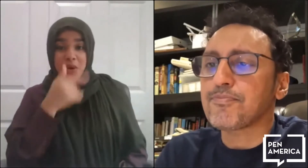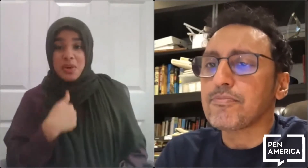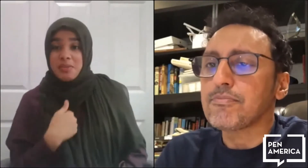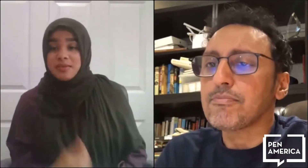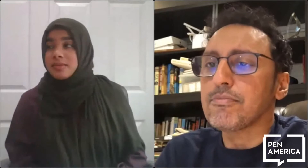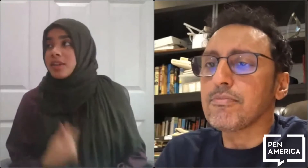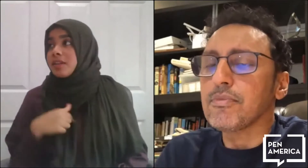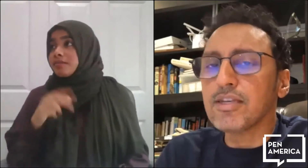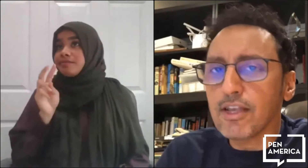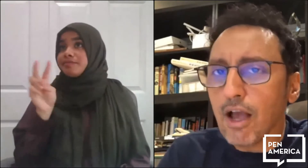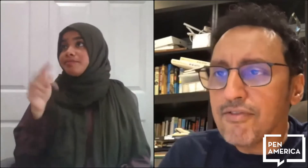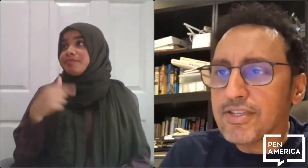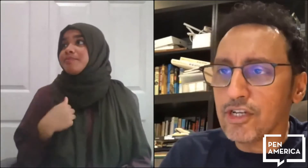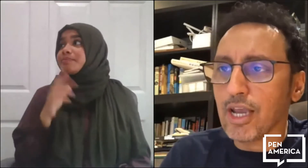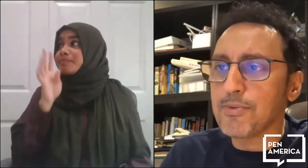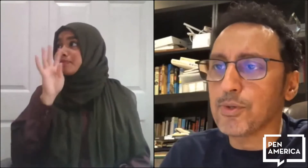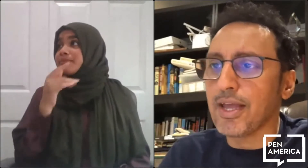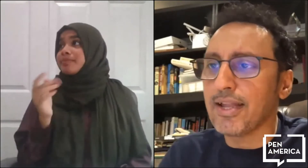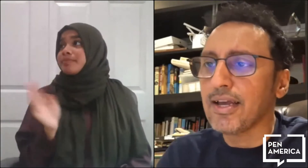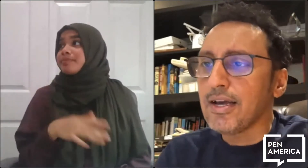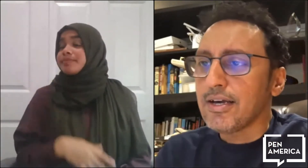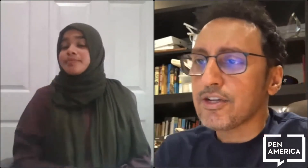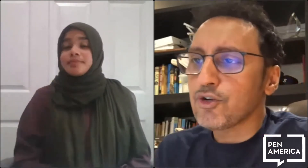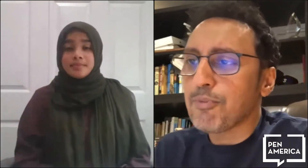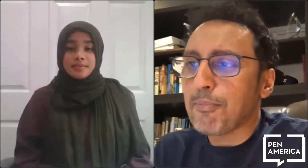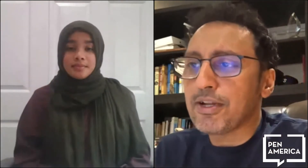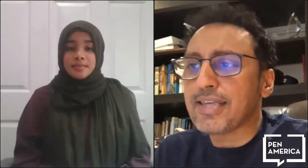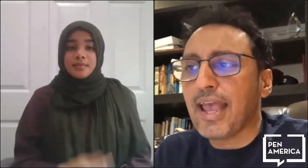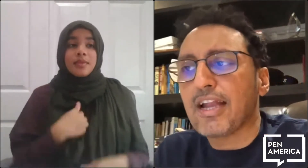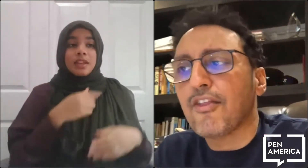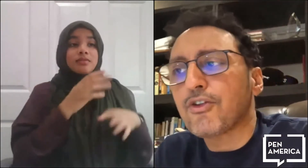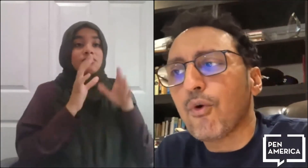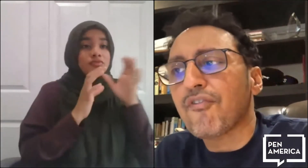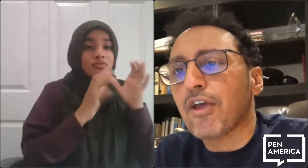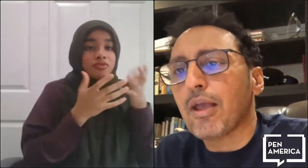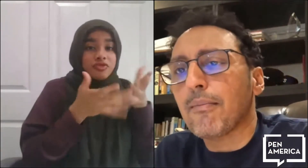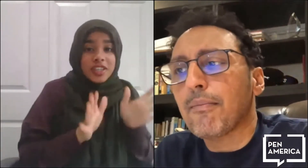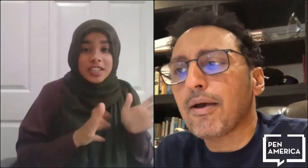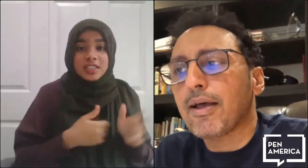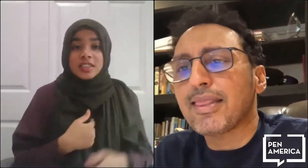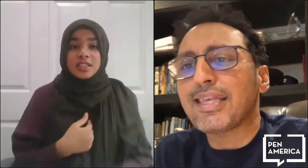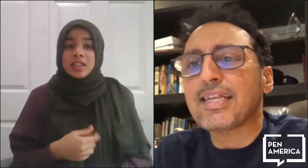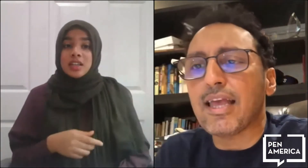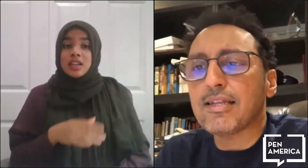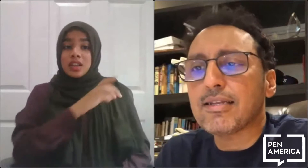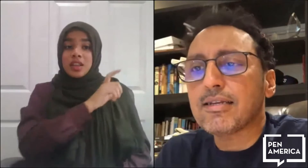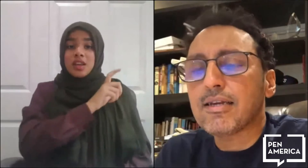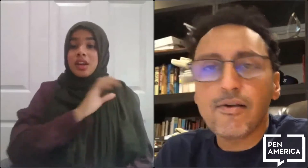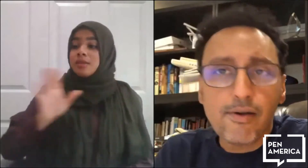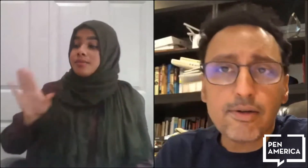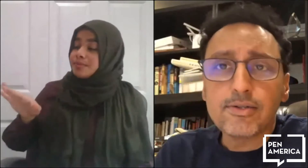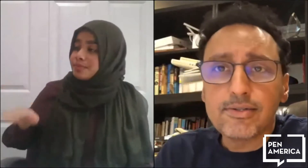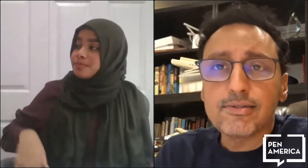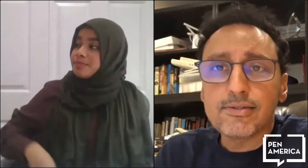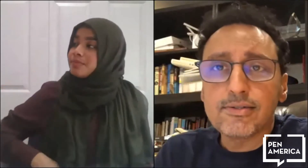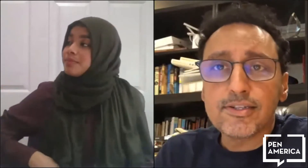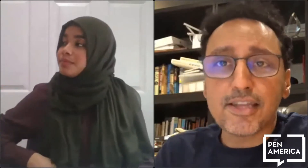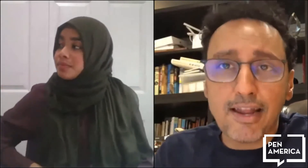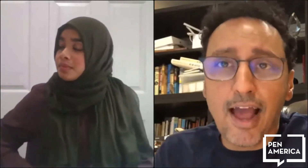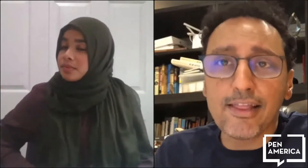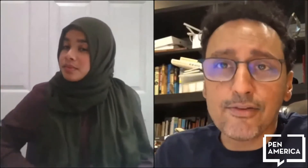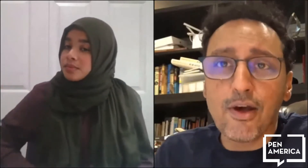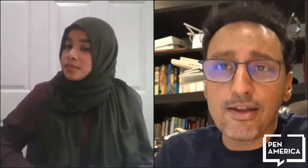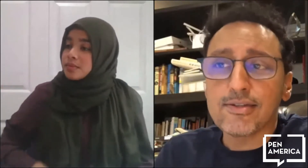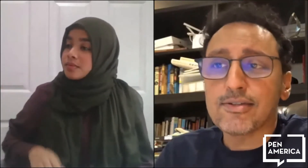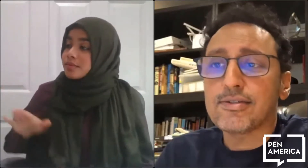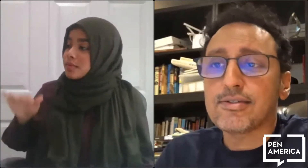same. As the conversation came to an end, the trooper put his hand on the door frame and leaned in.